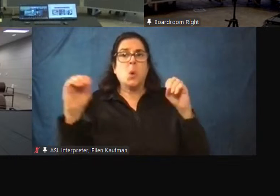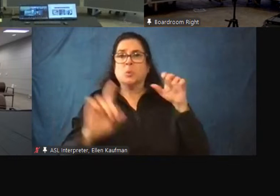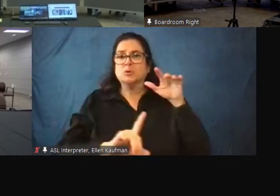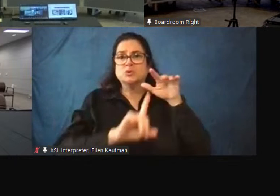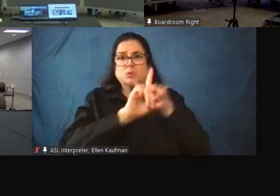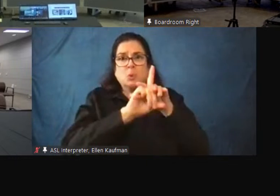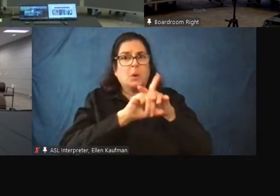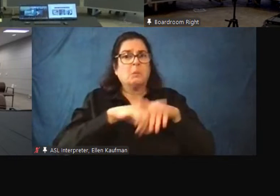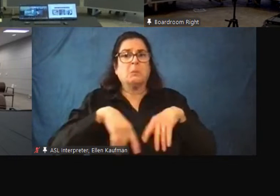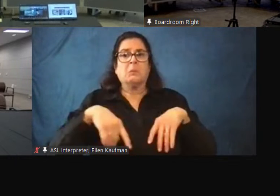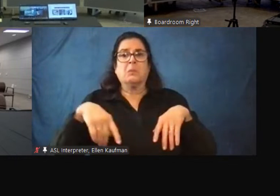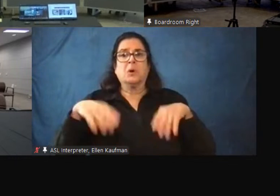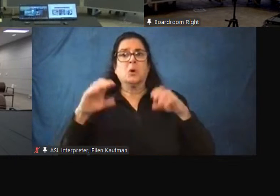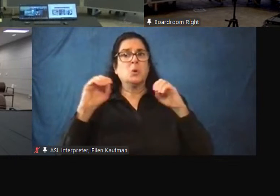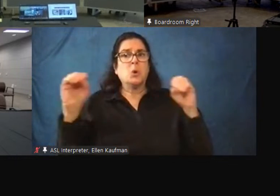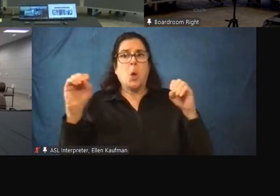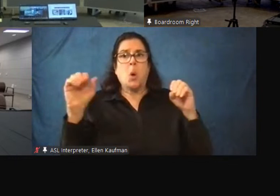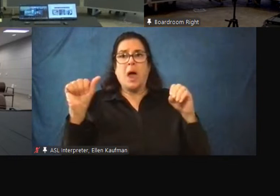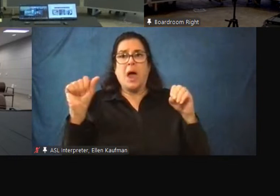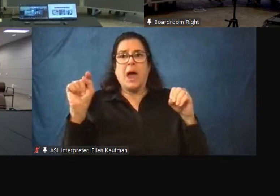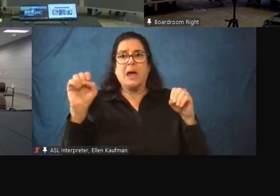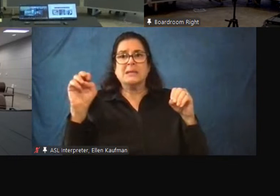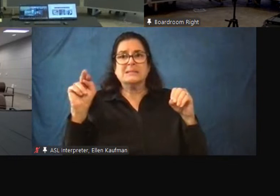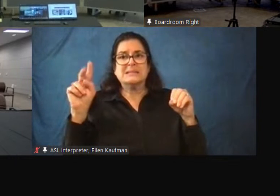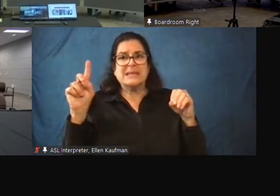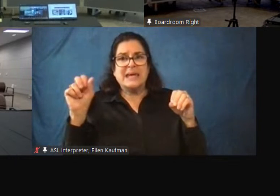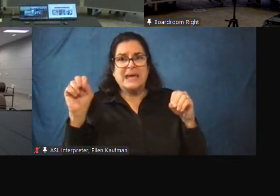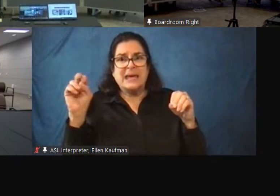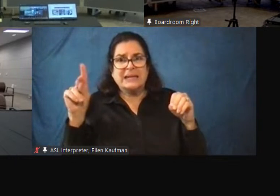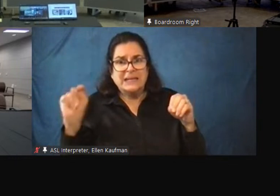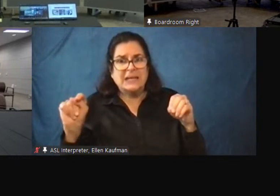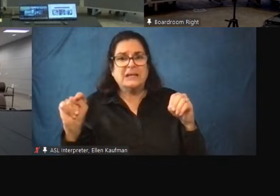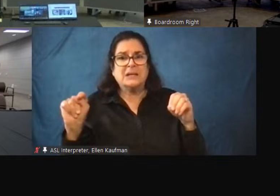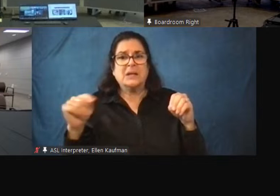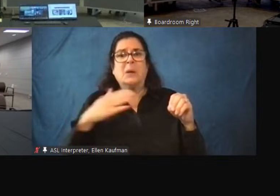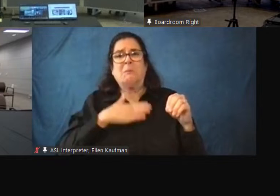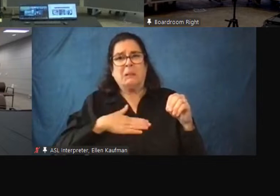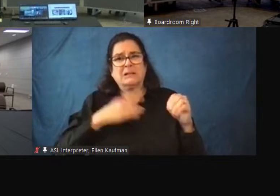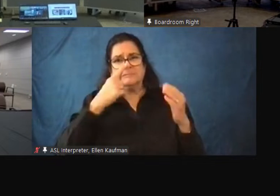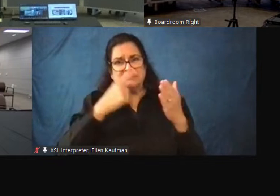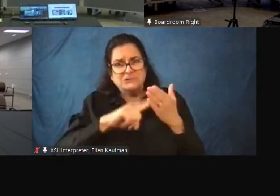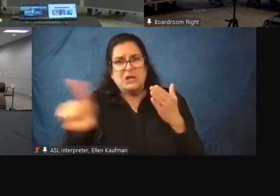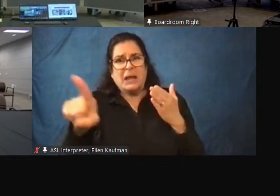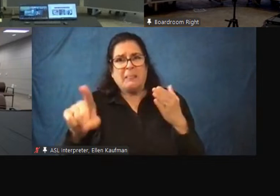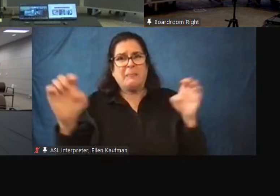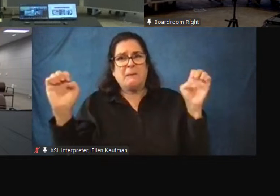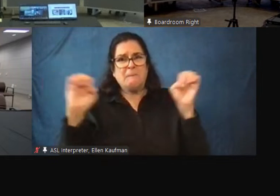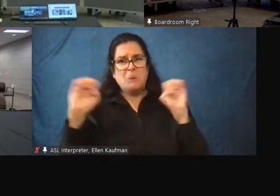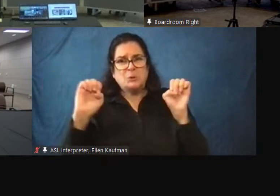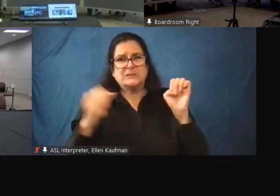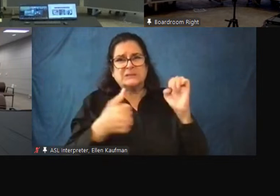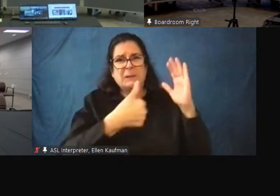no attendant. Okay, please check your buttons, emergency buttons.